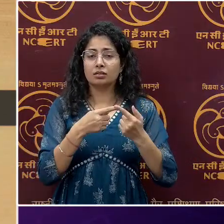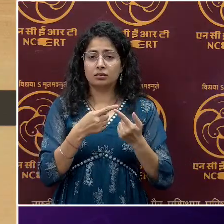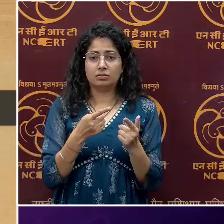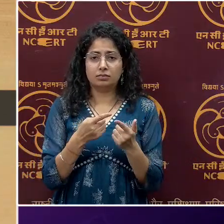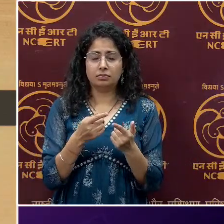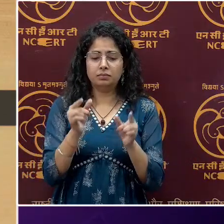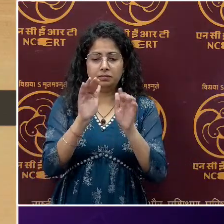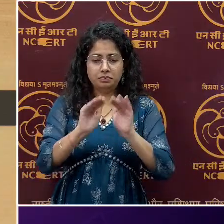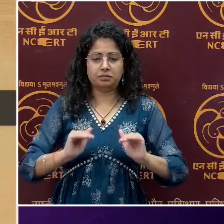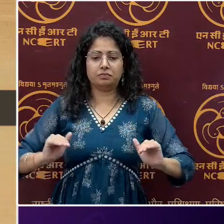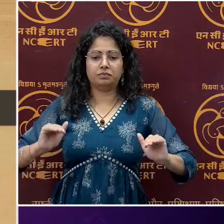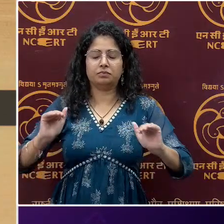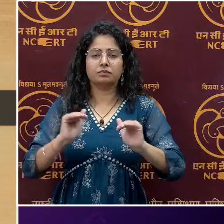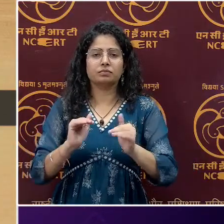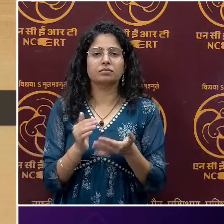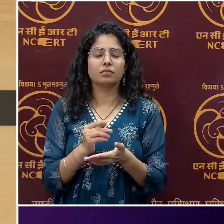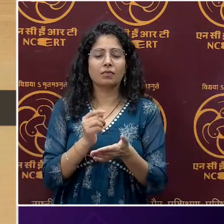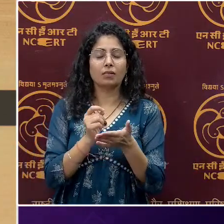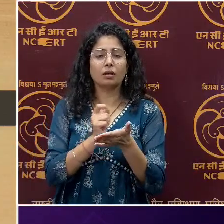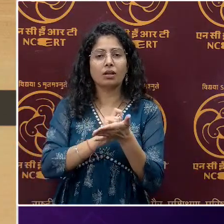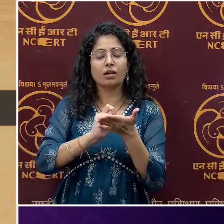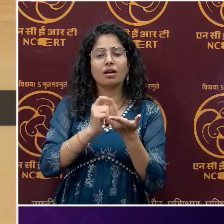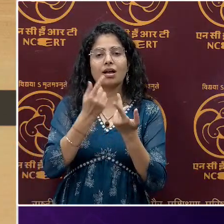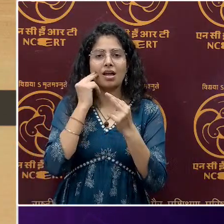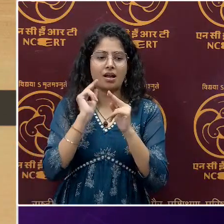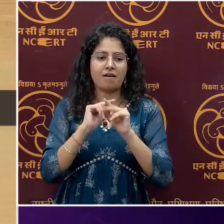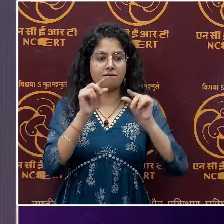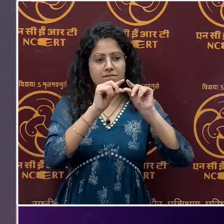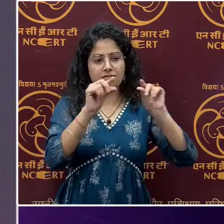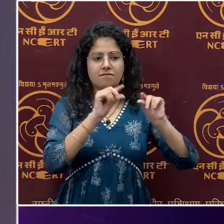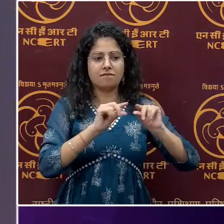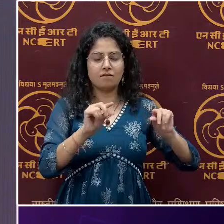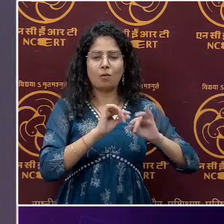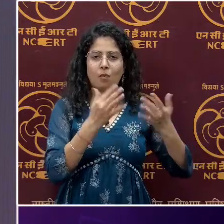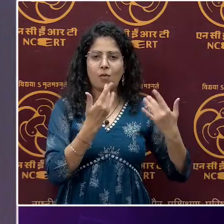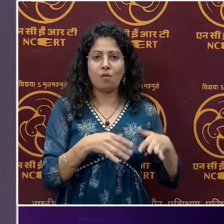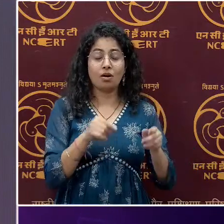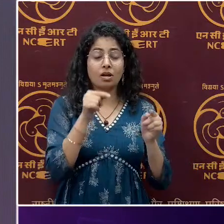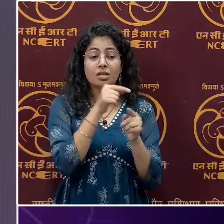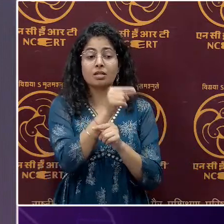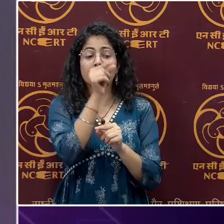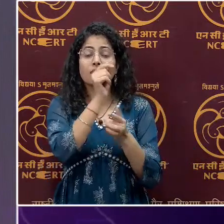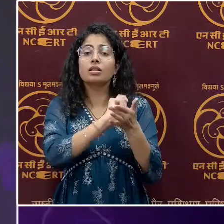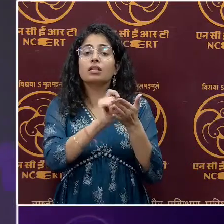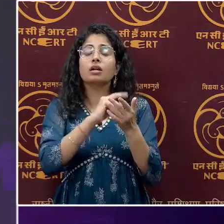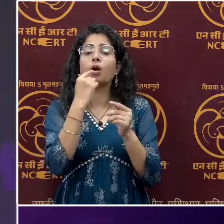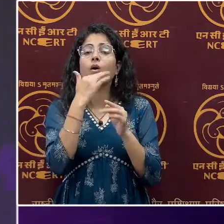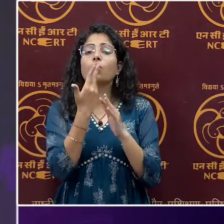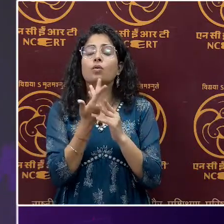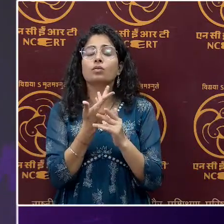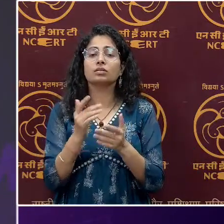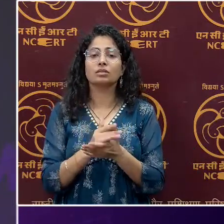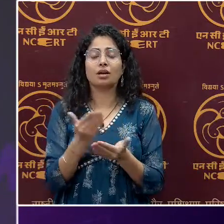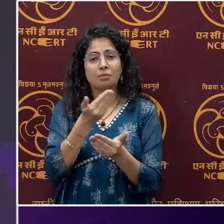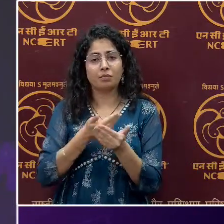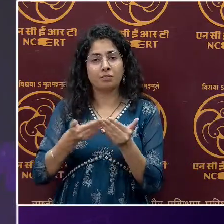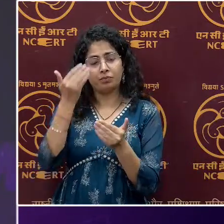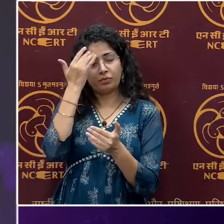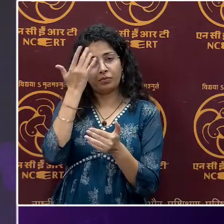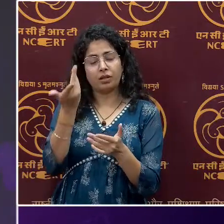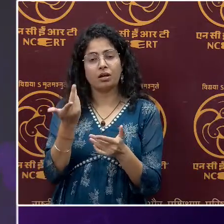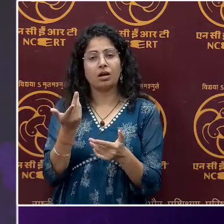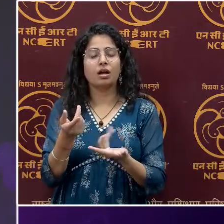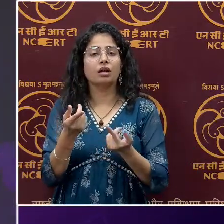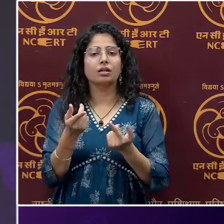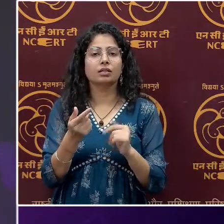that mention what Rani Jhansi is saying. Absolutely. And we all know about the love